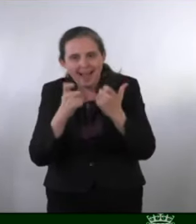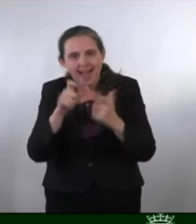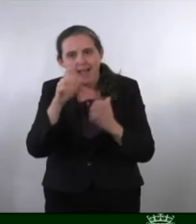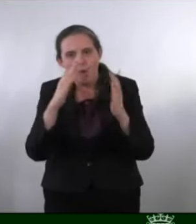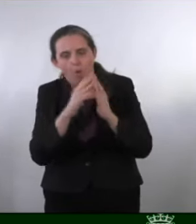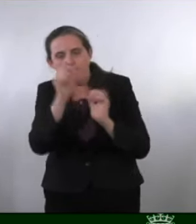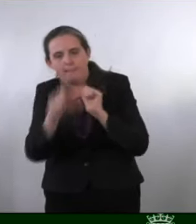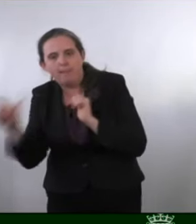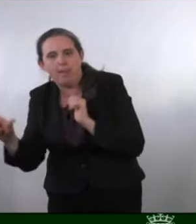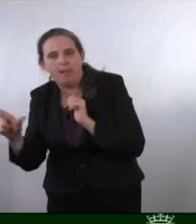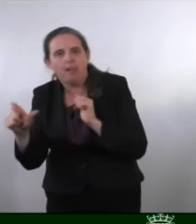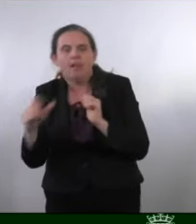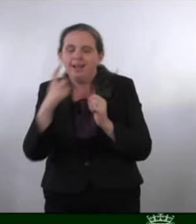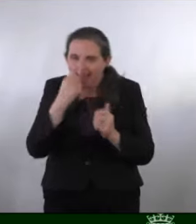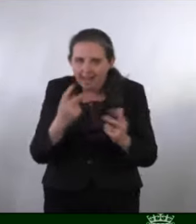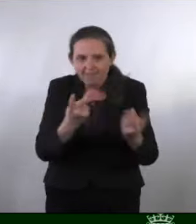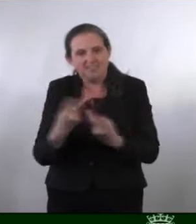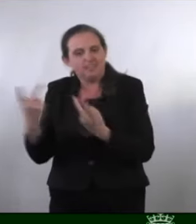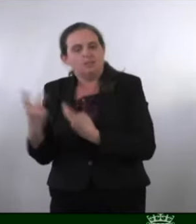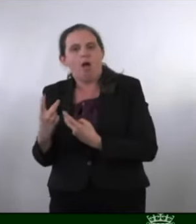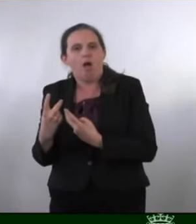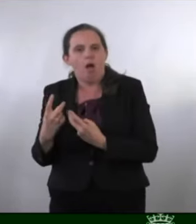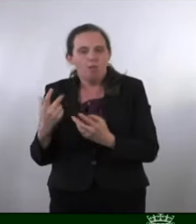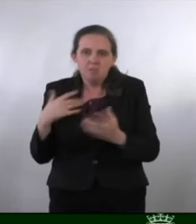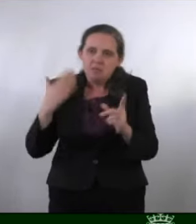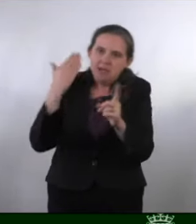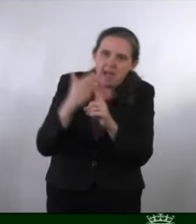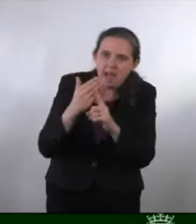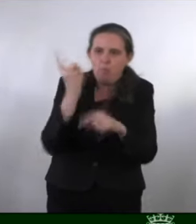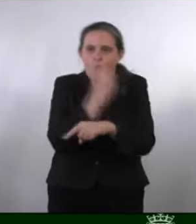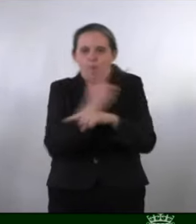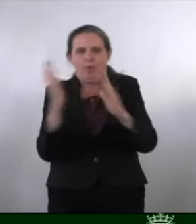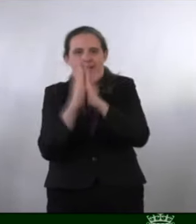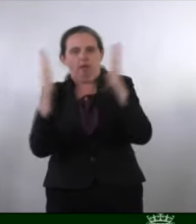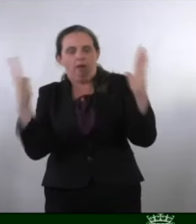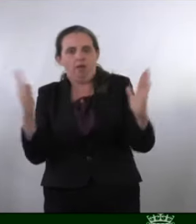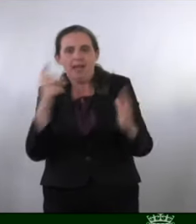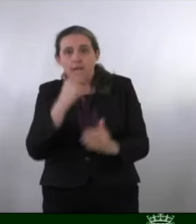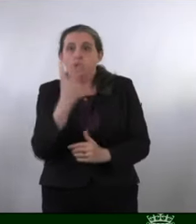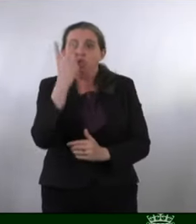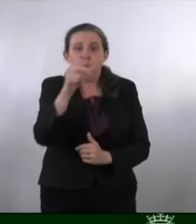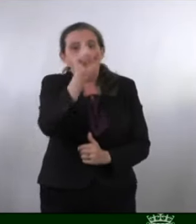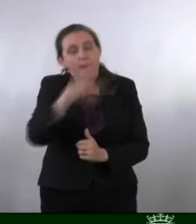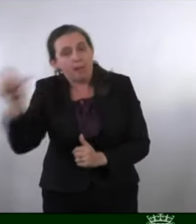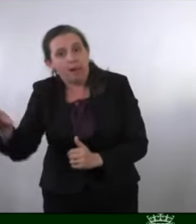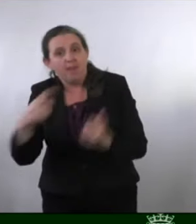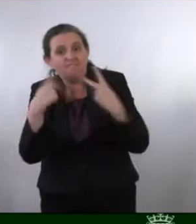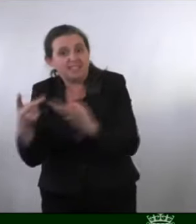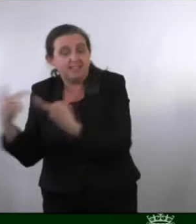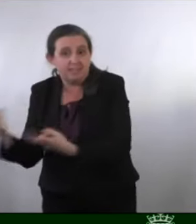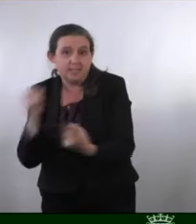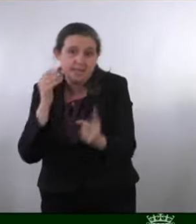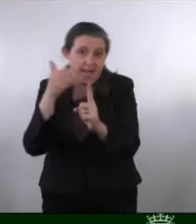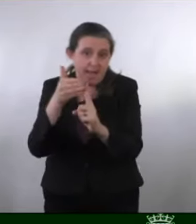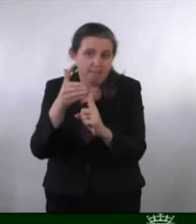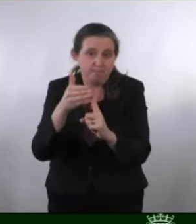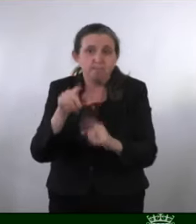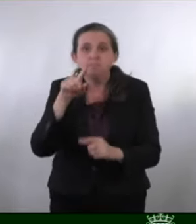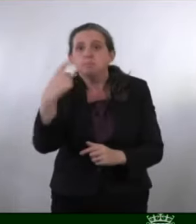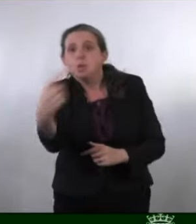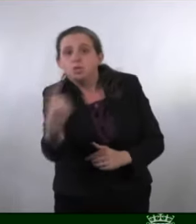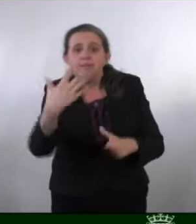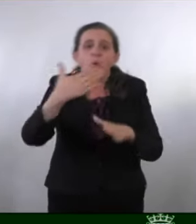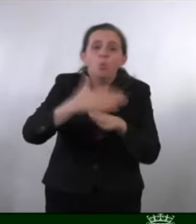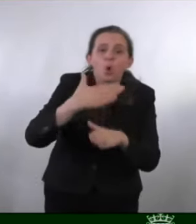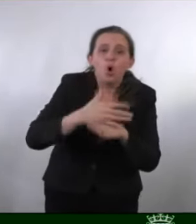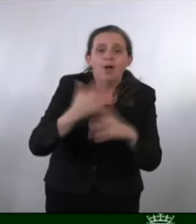tested twice a week. Care workers looking after people in their own homes will be offered weekly tests